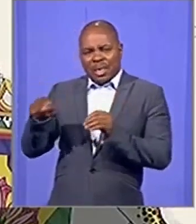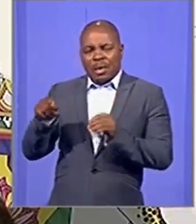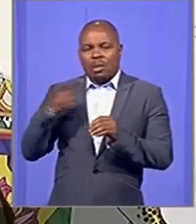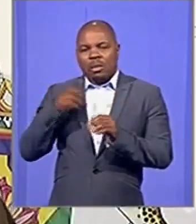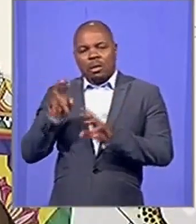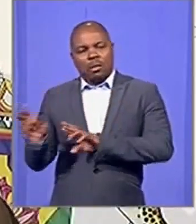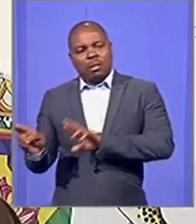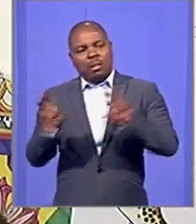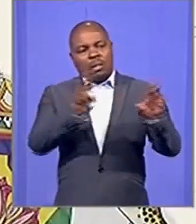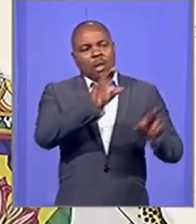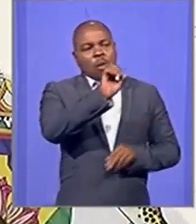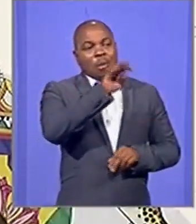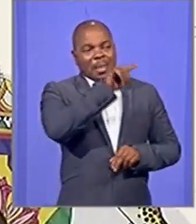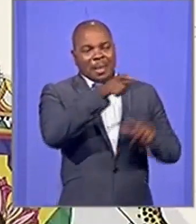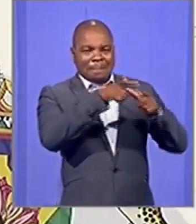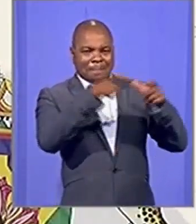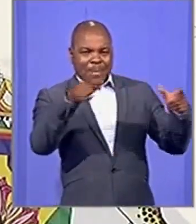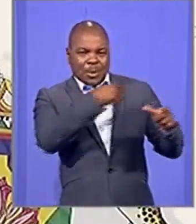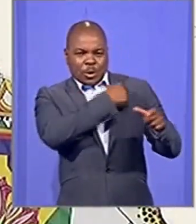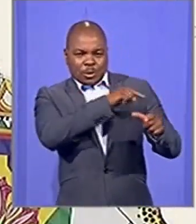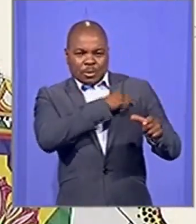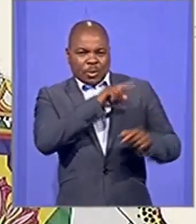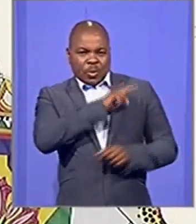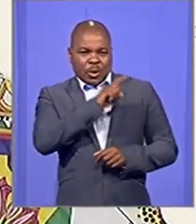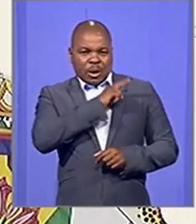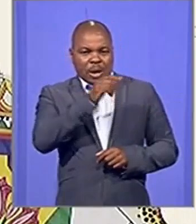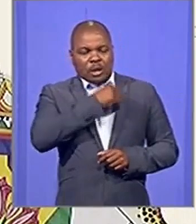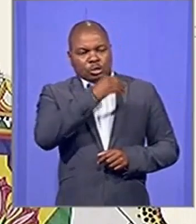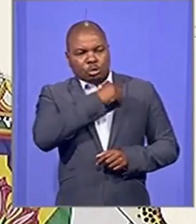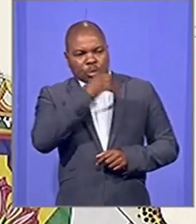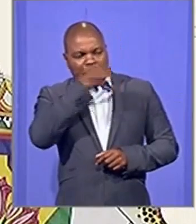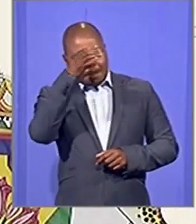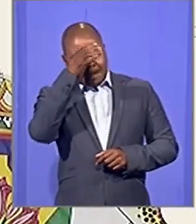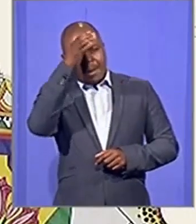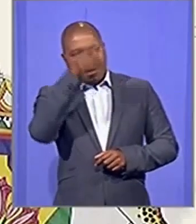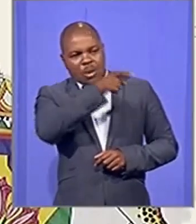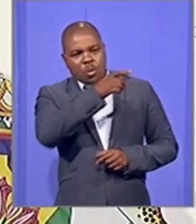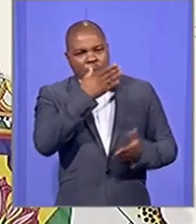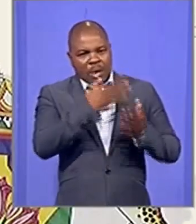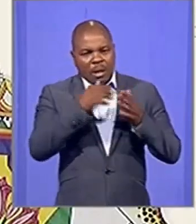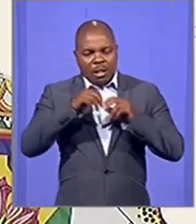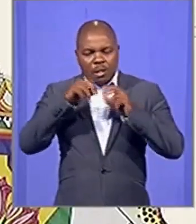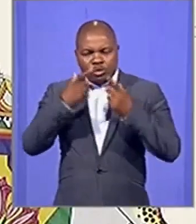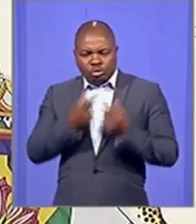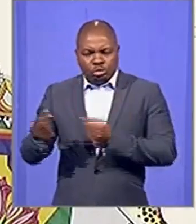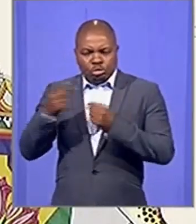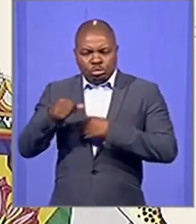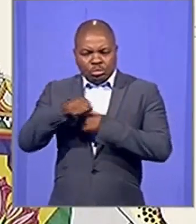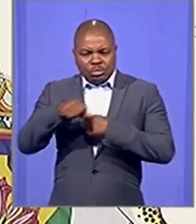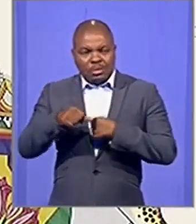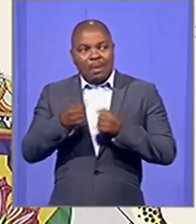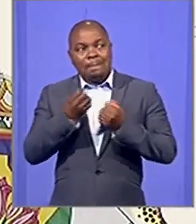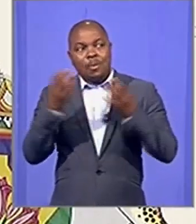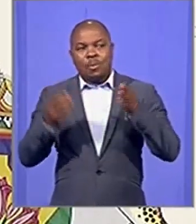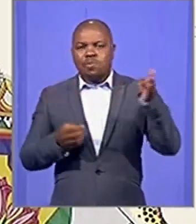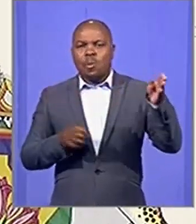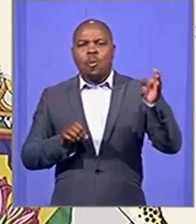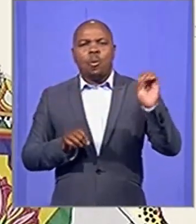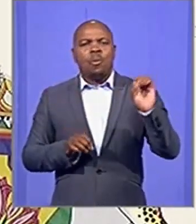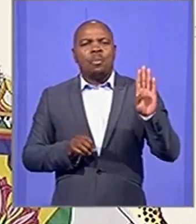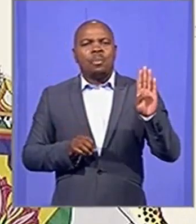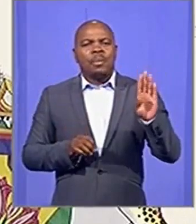batho to Bloemfontein because the specialists that can conduct those procedures ba iphumana ba le Bloemfontein.